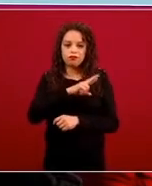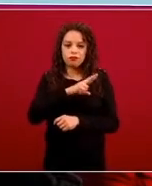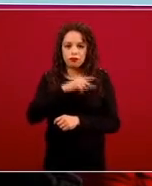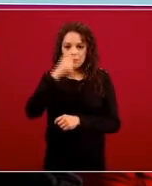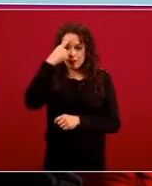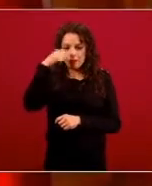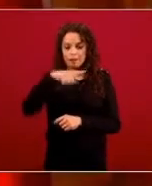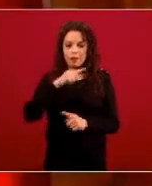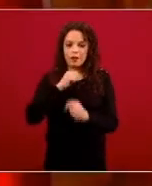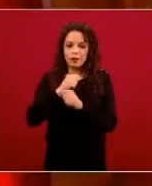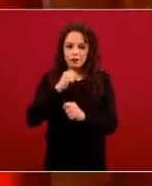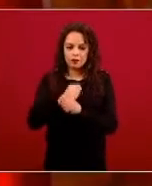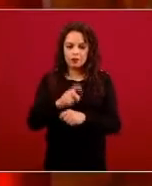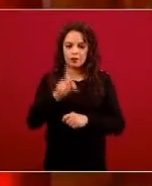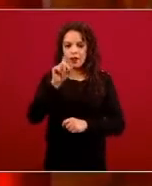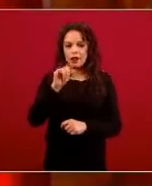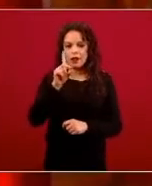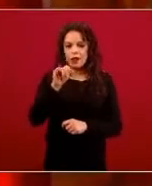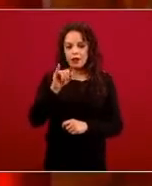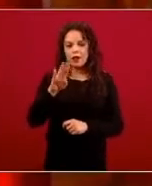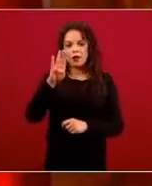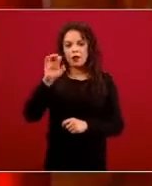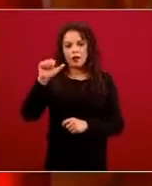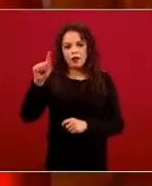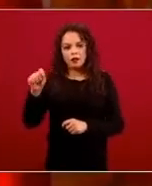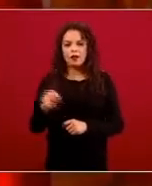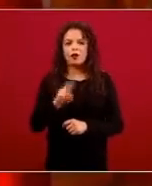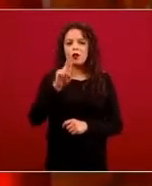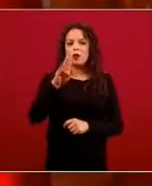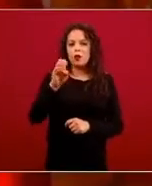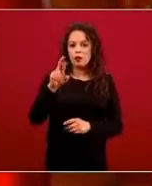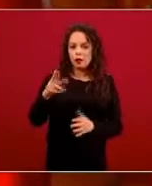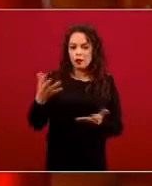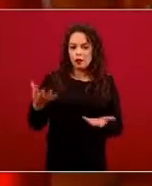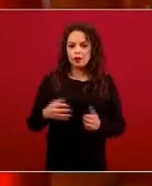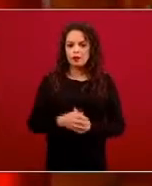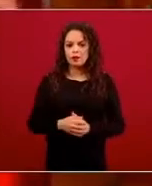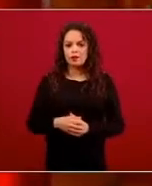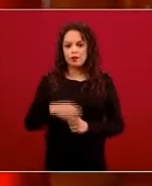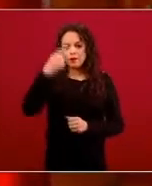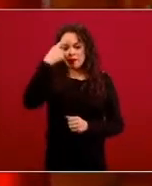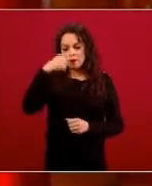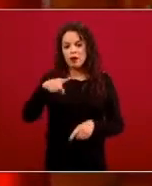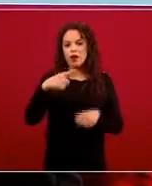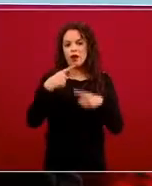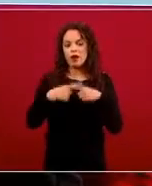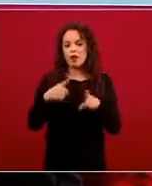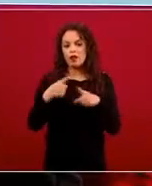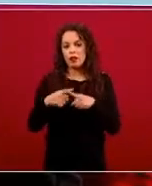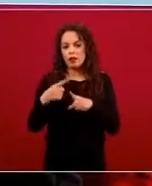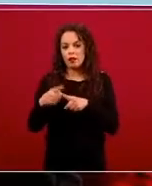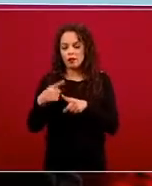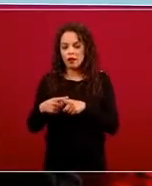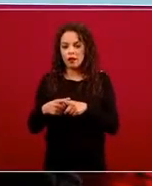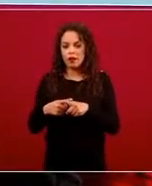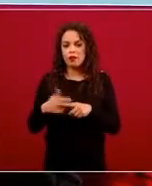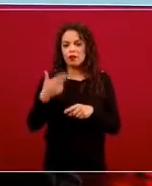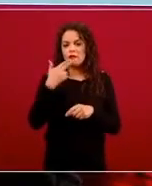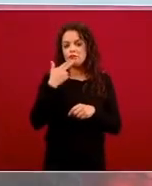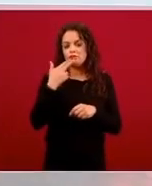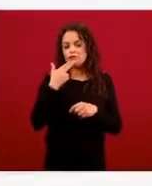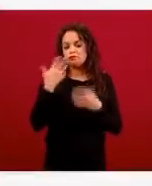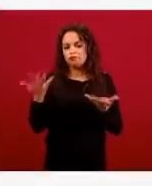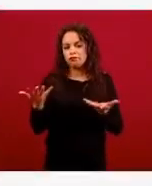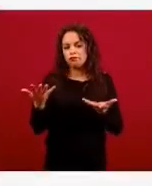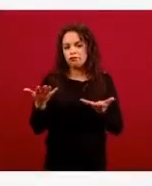Taxis, for example, private transportation companies like Didi, Uber. They've gotten in